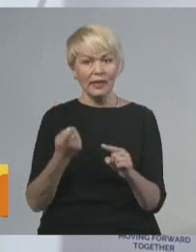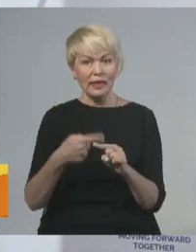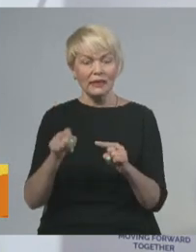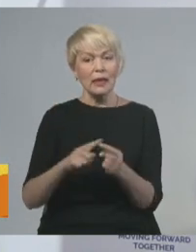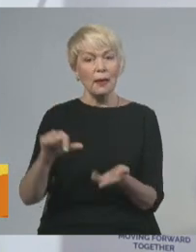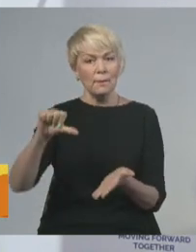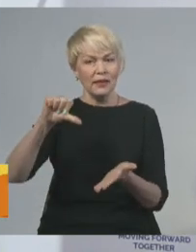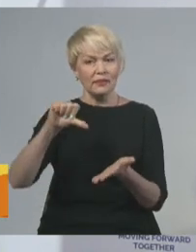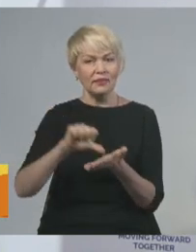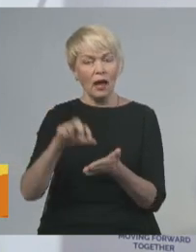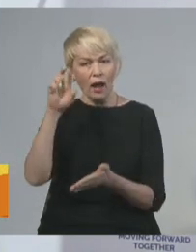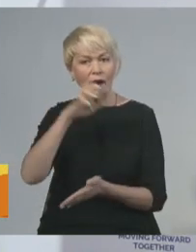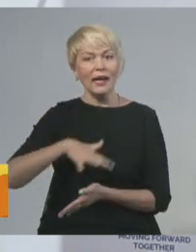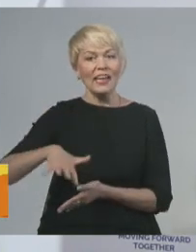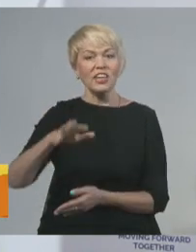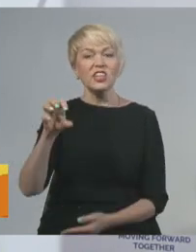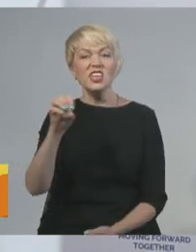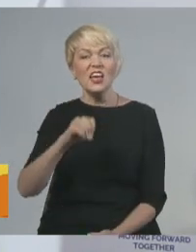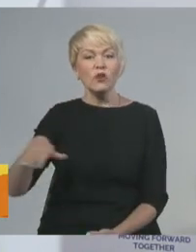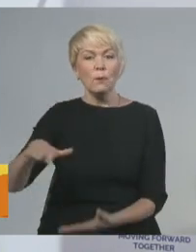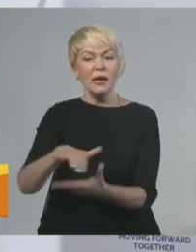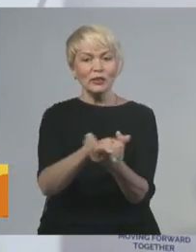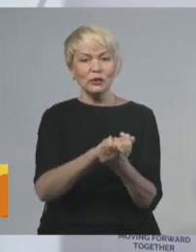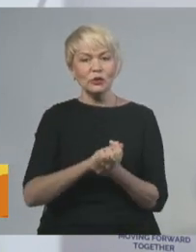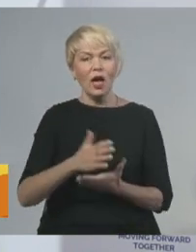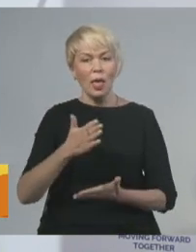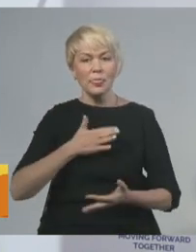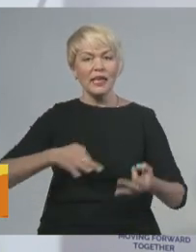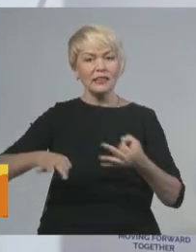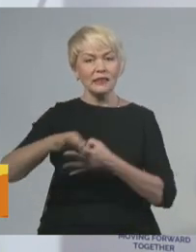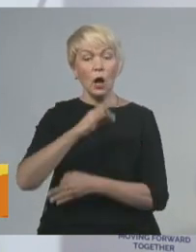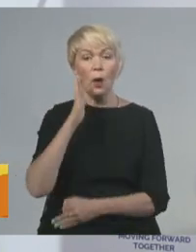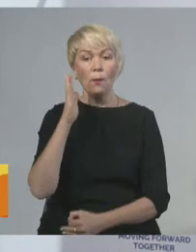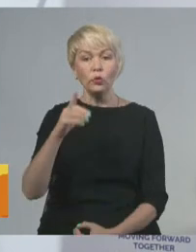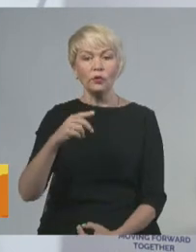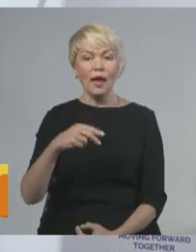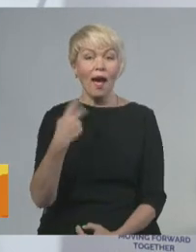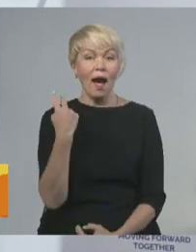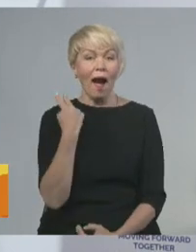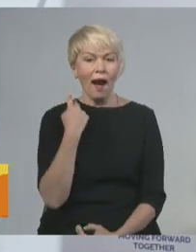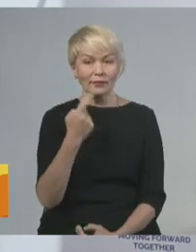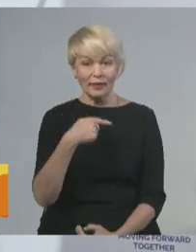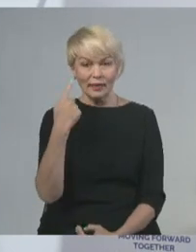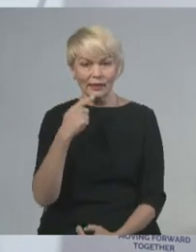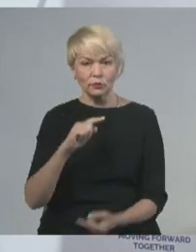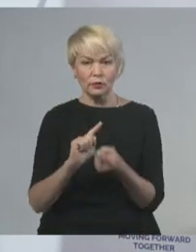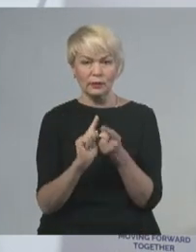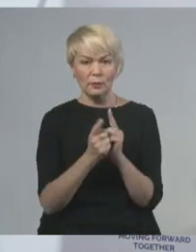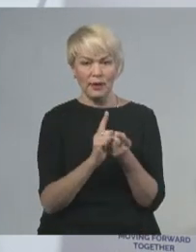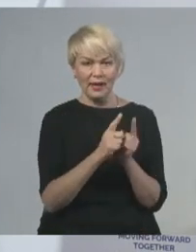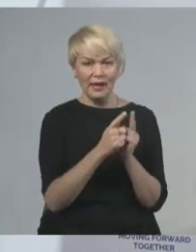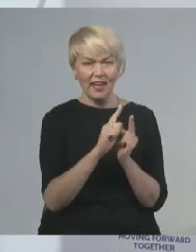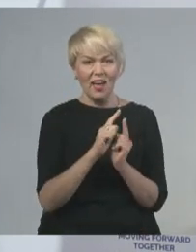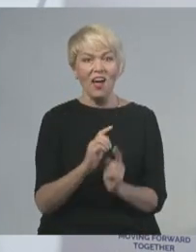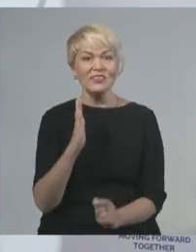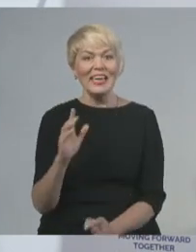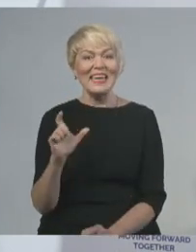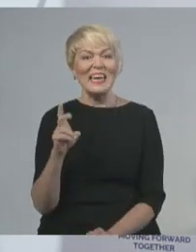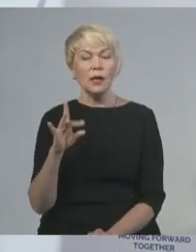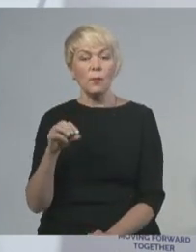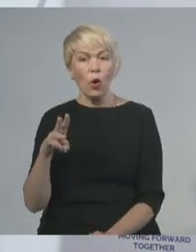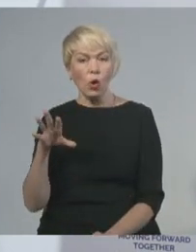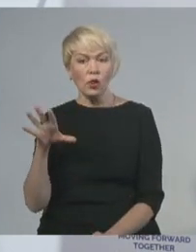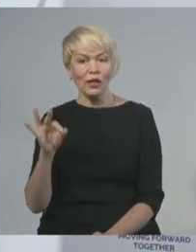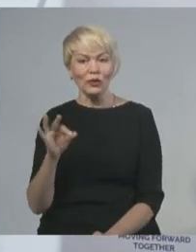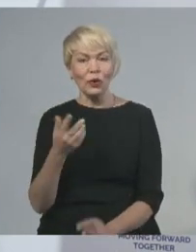these are representatives of the european eu member states so we will have discussion ukrainian but with the